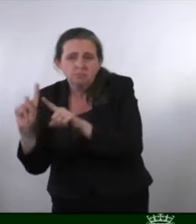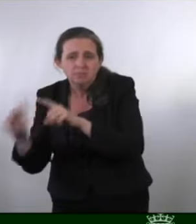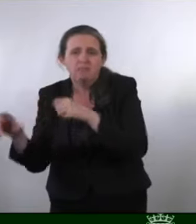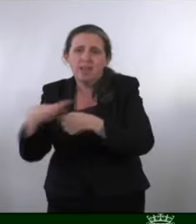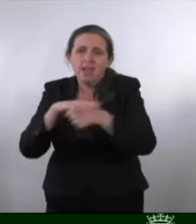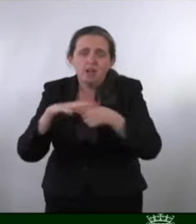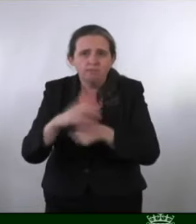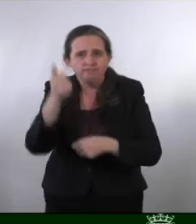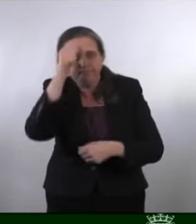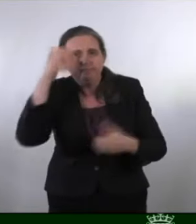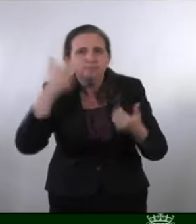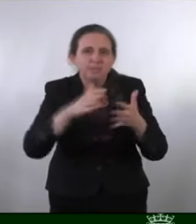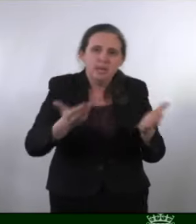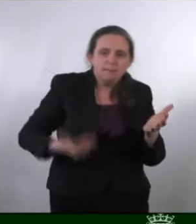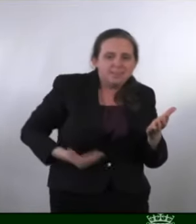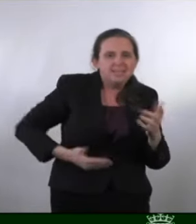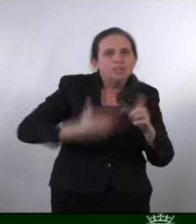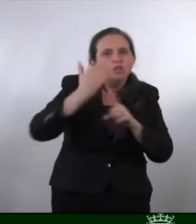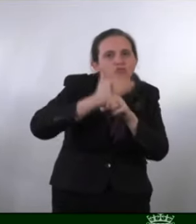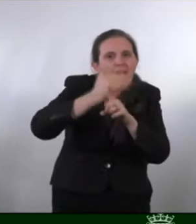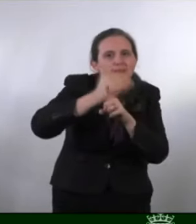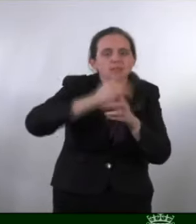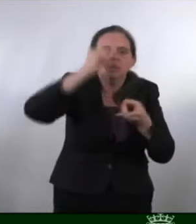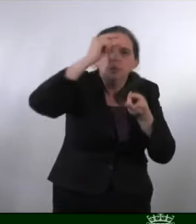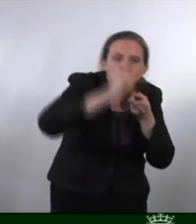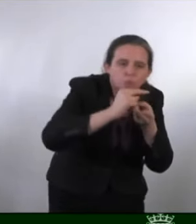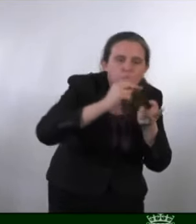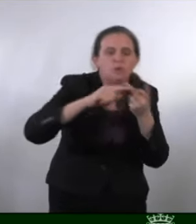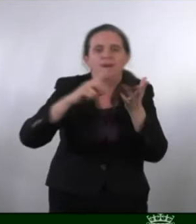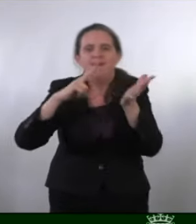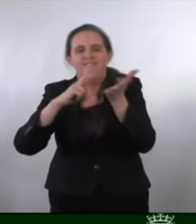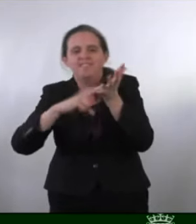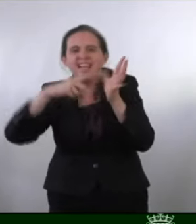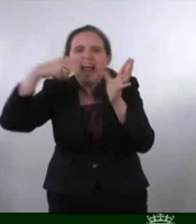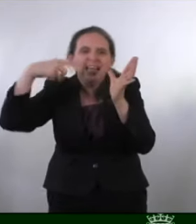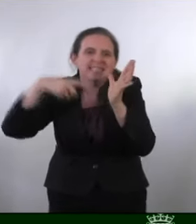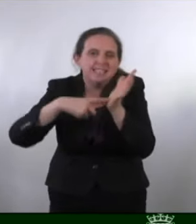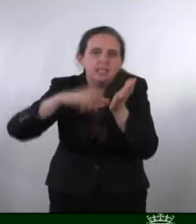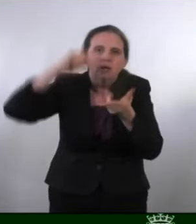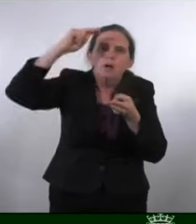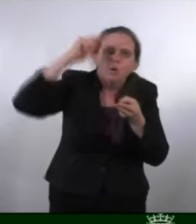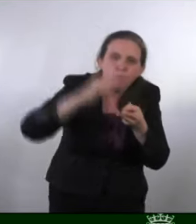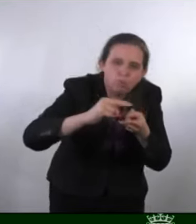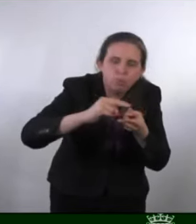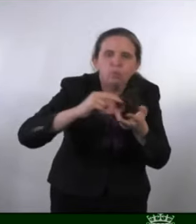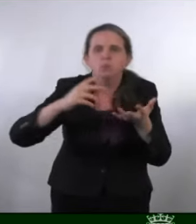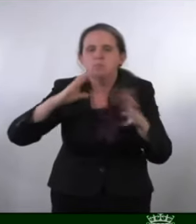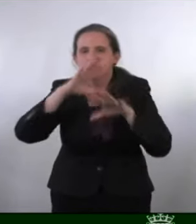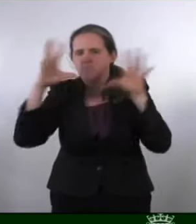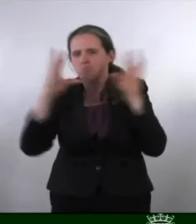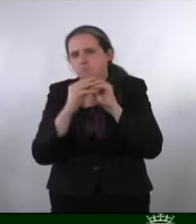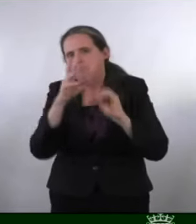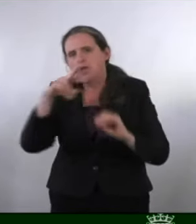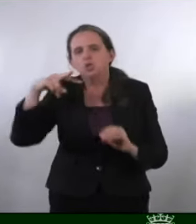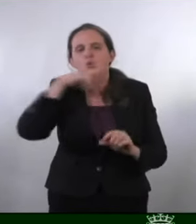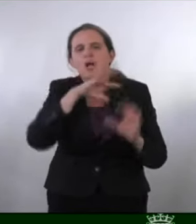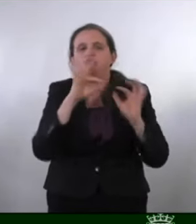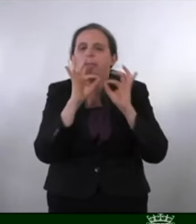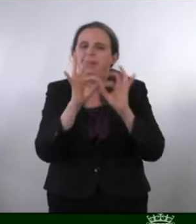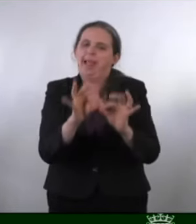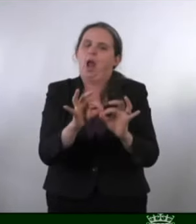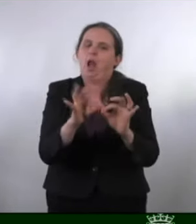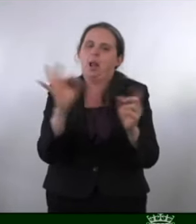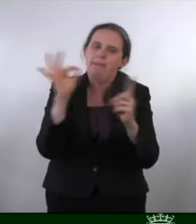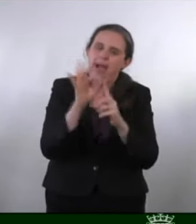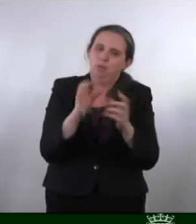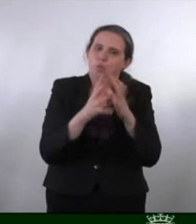cuts, the business rate cuts right the way through to next year. Altogether about a £200 billion package of support. And